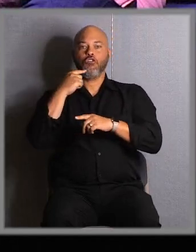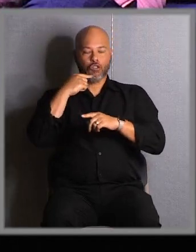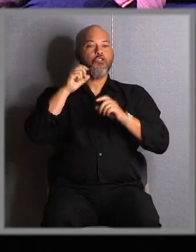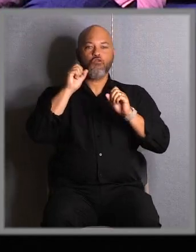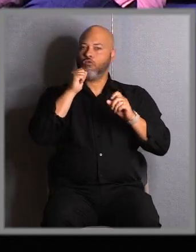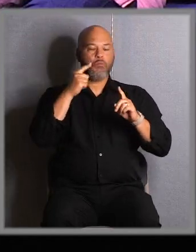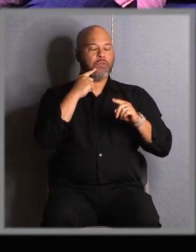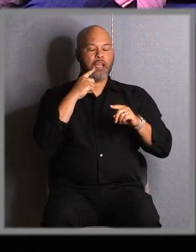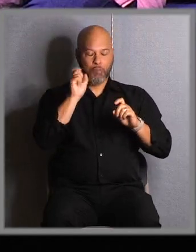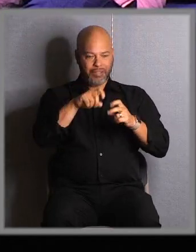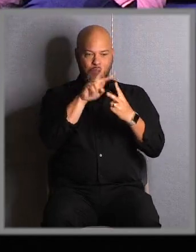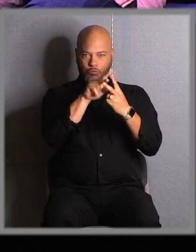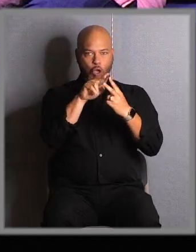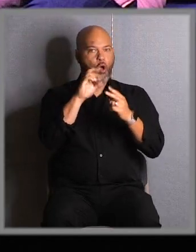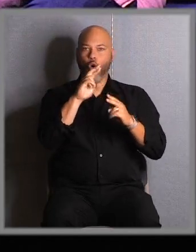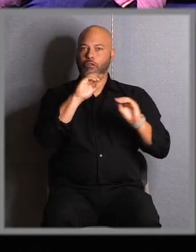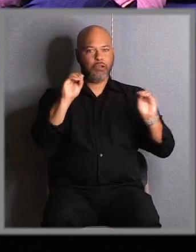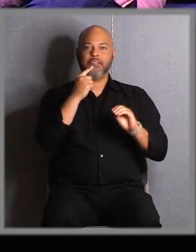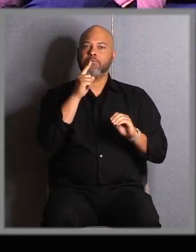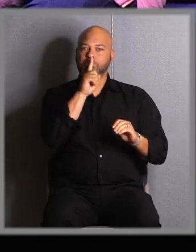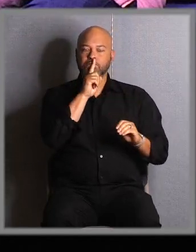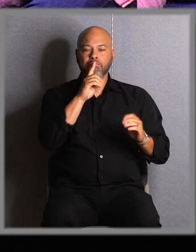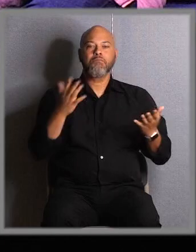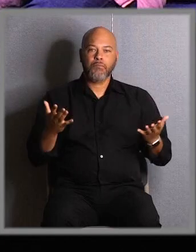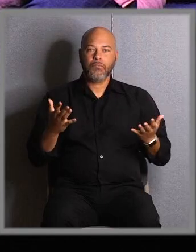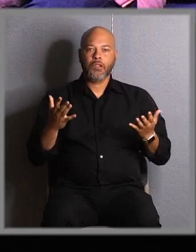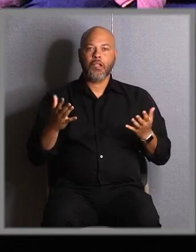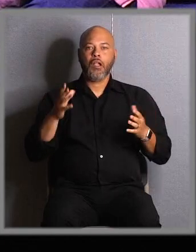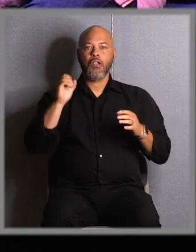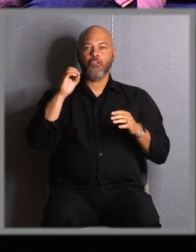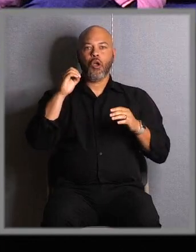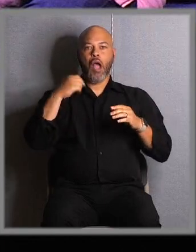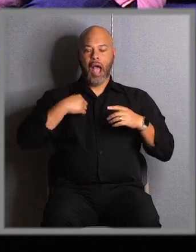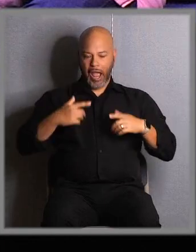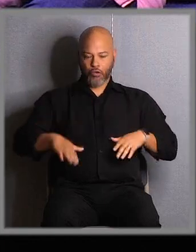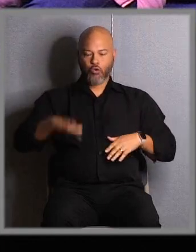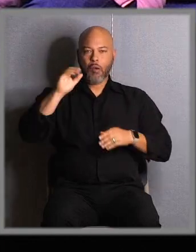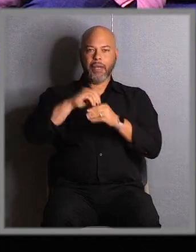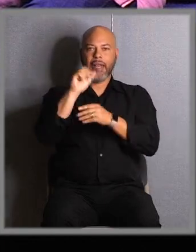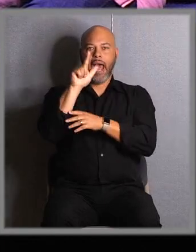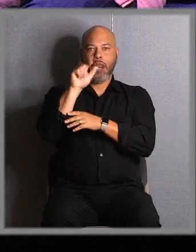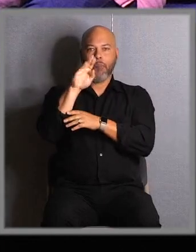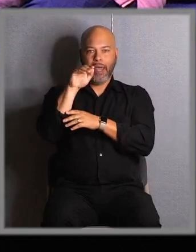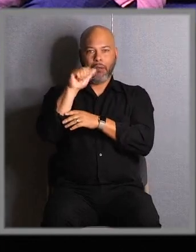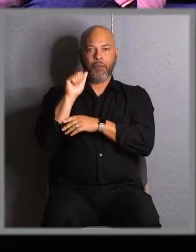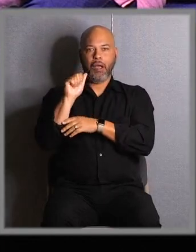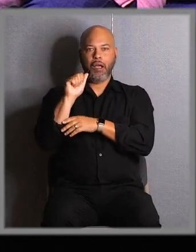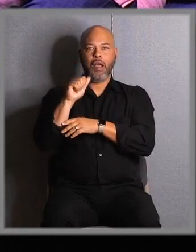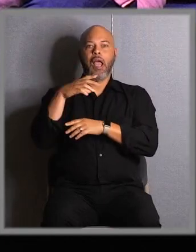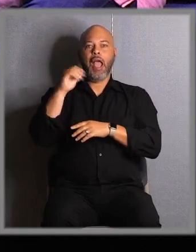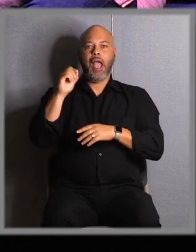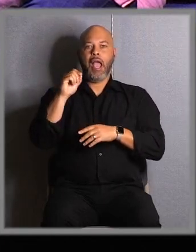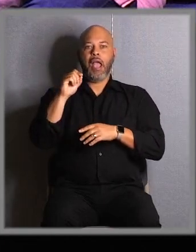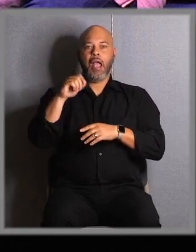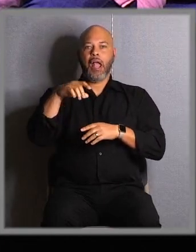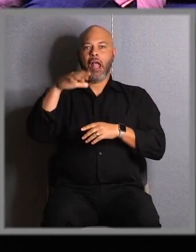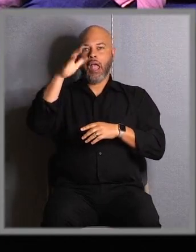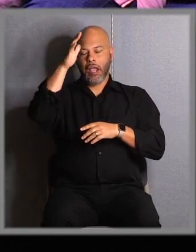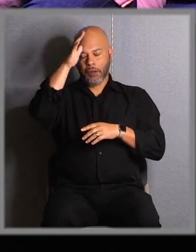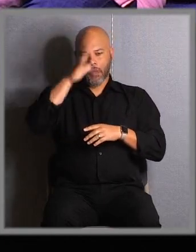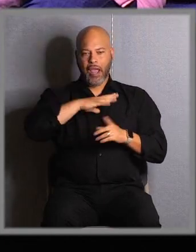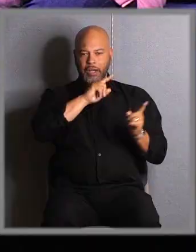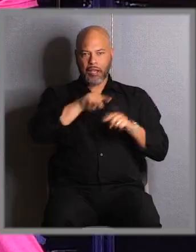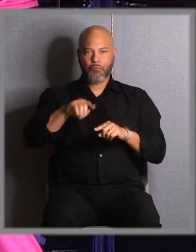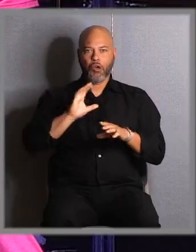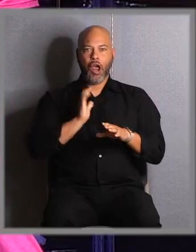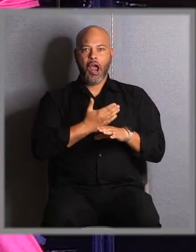Alabama when I was coming up, and the tenant was an older white guy. He came to the house, to the apartment